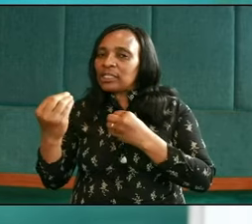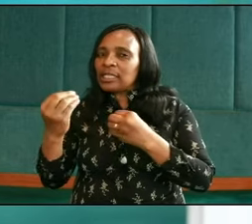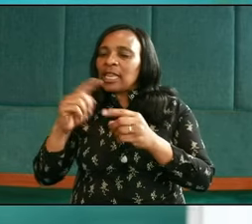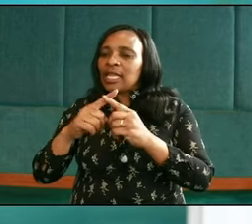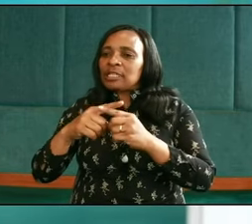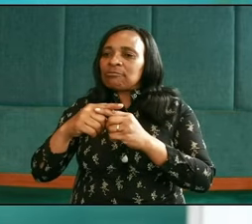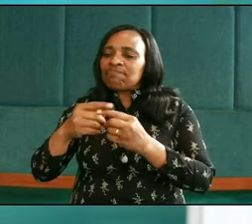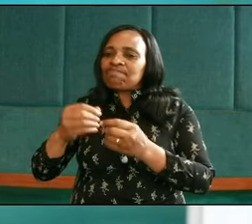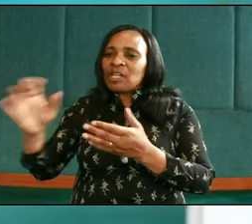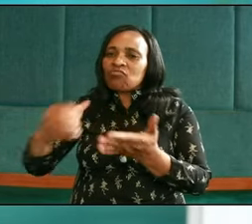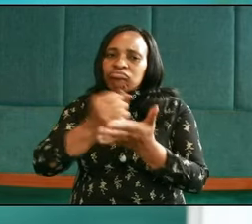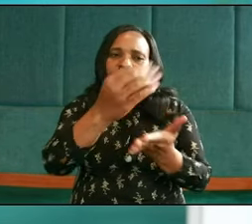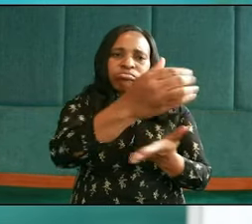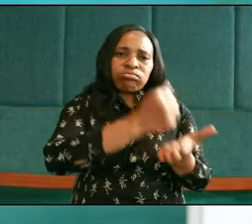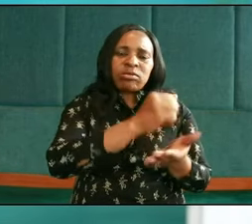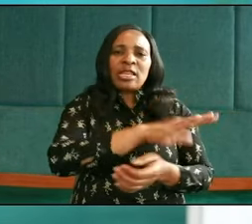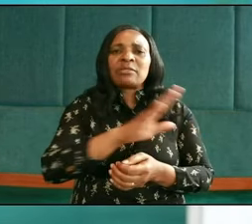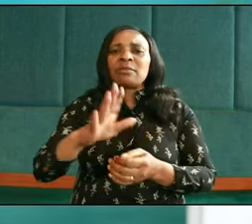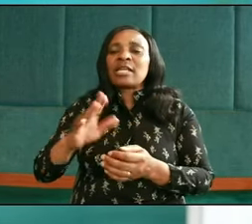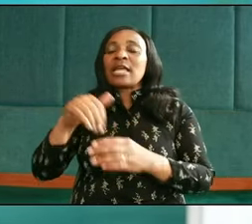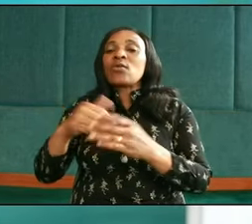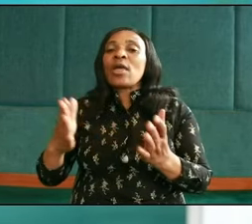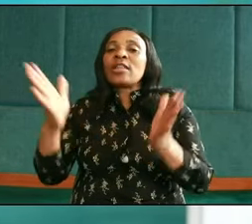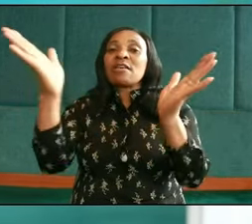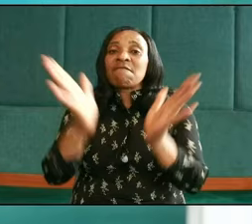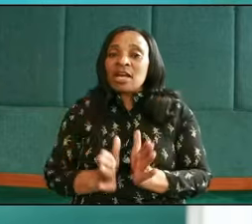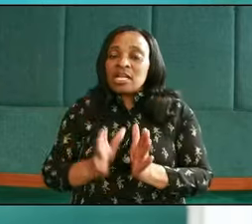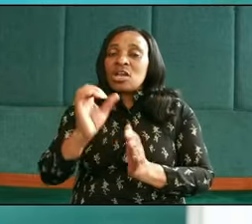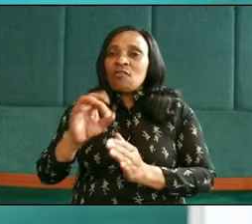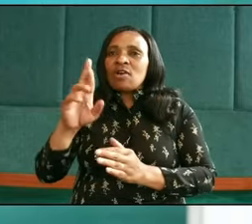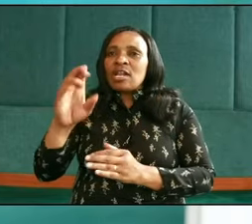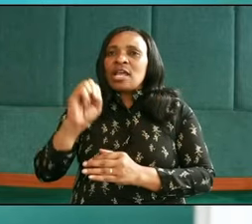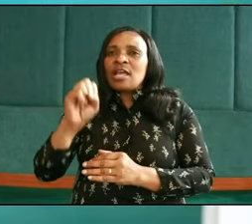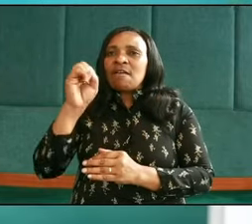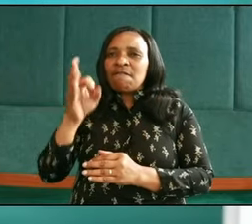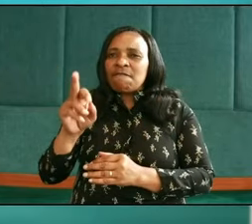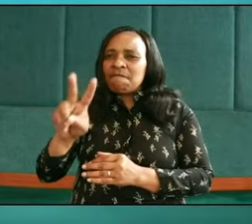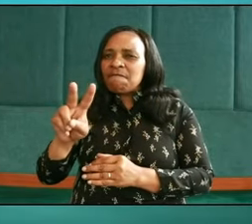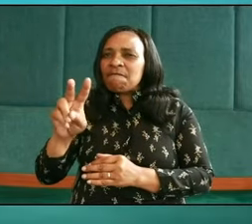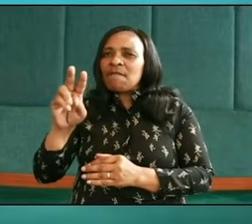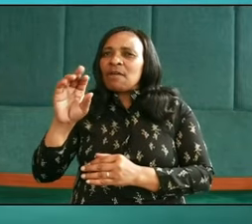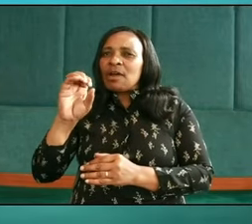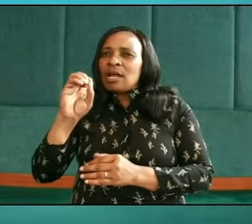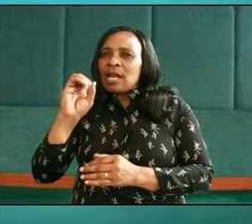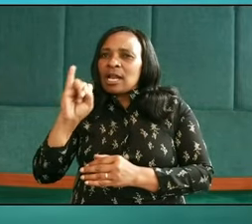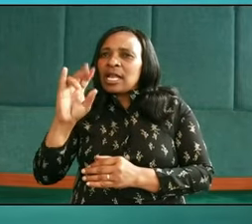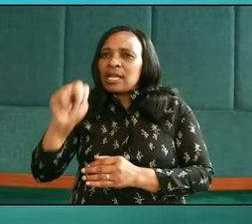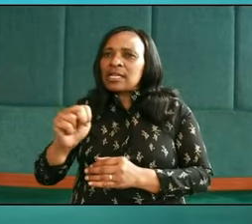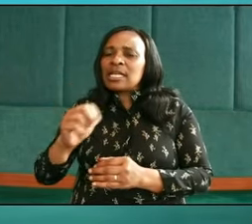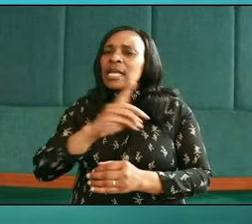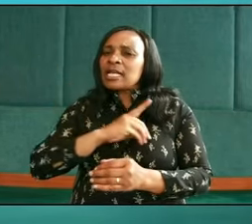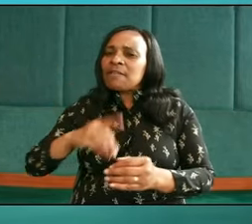deployed themselves in the valley of Rephaim, so David inquired of